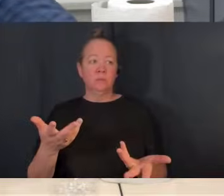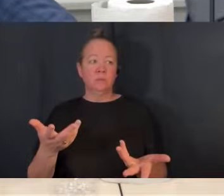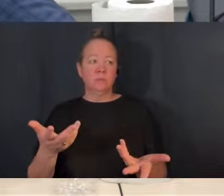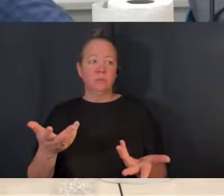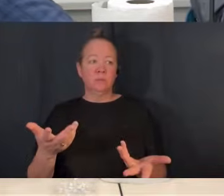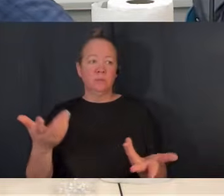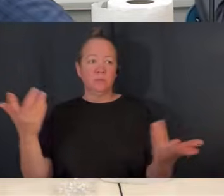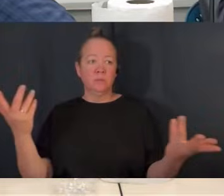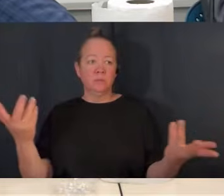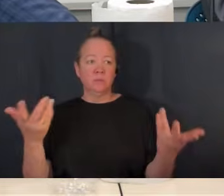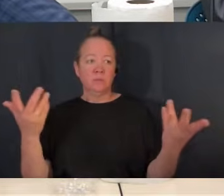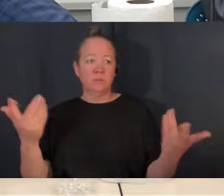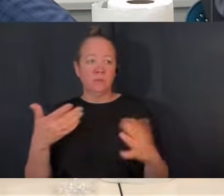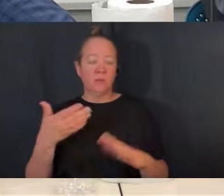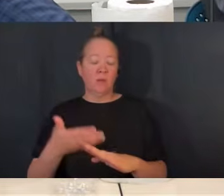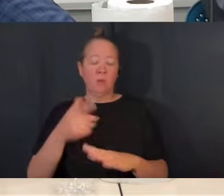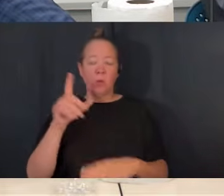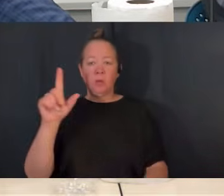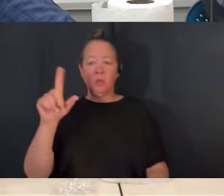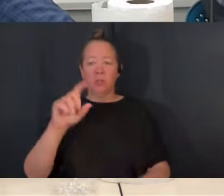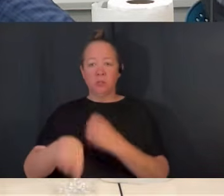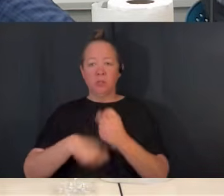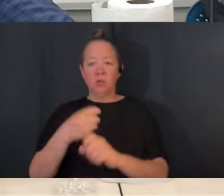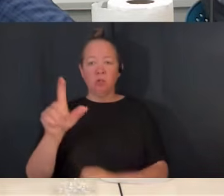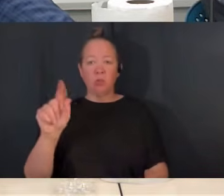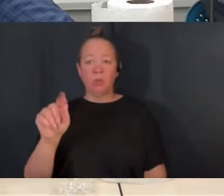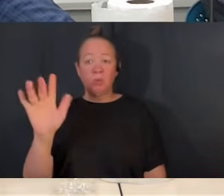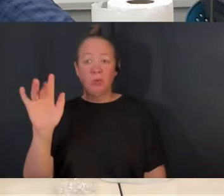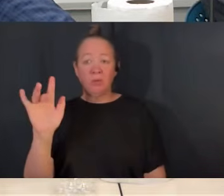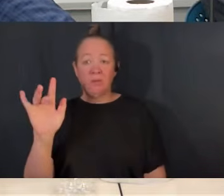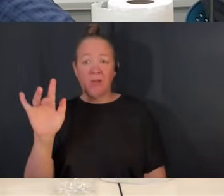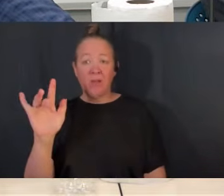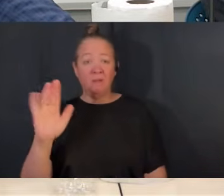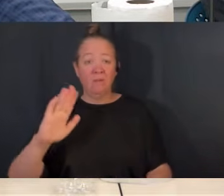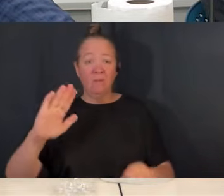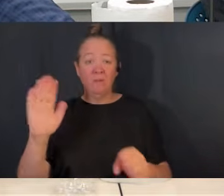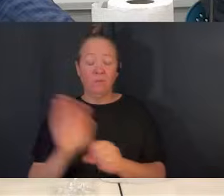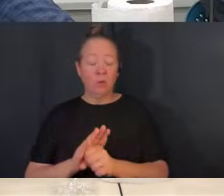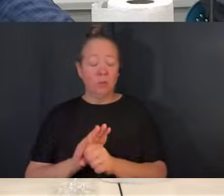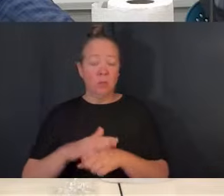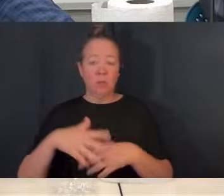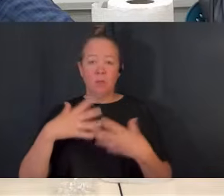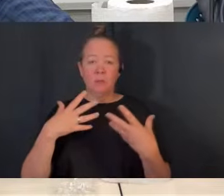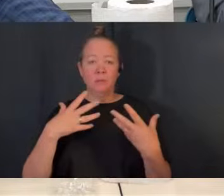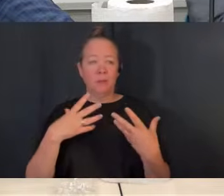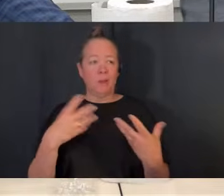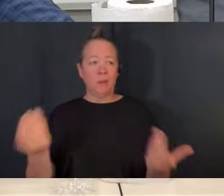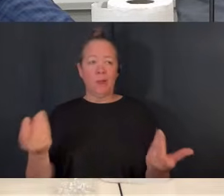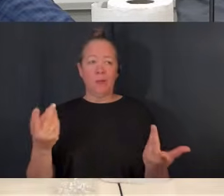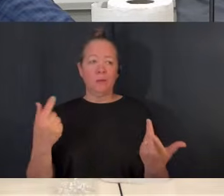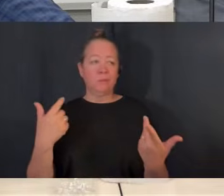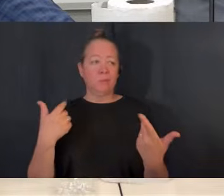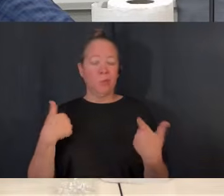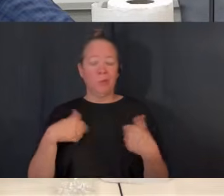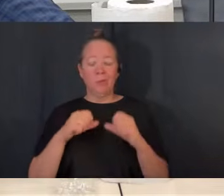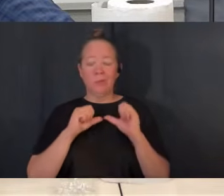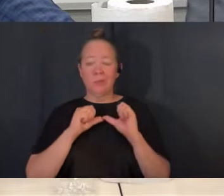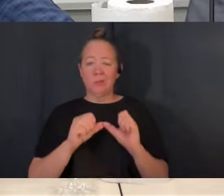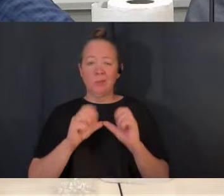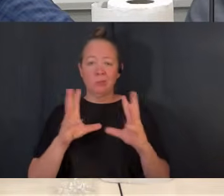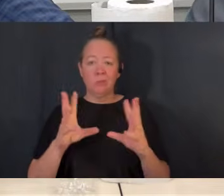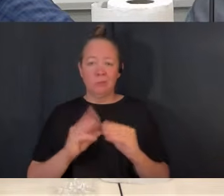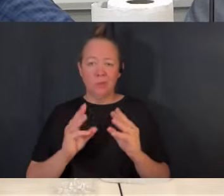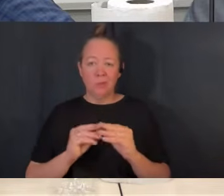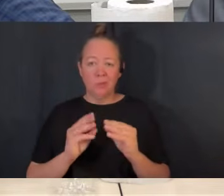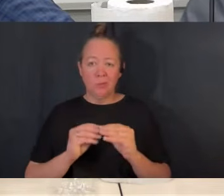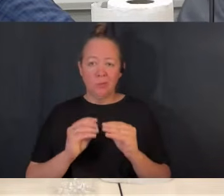UNO. So we will continue to meet with them and hold them accountable. Mayor and council, I just ask